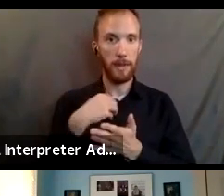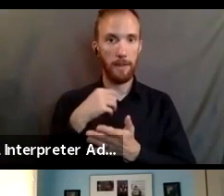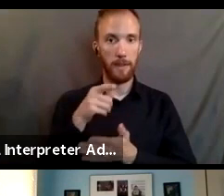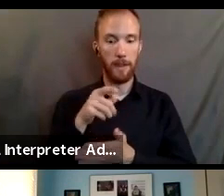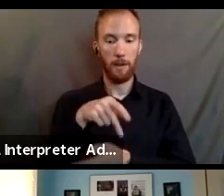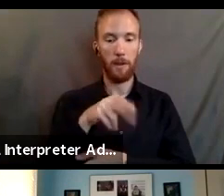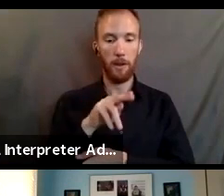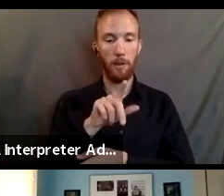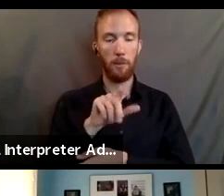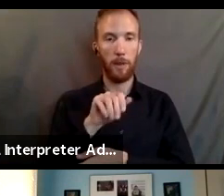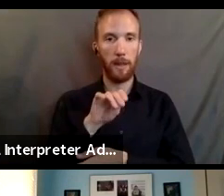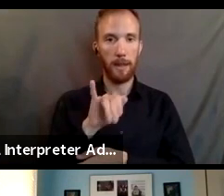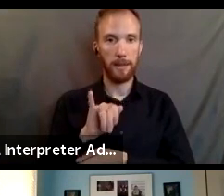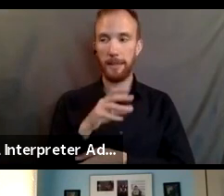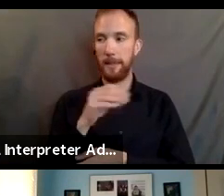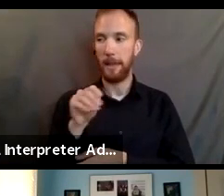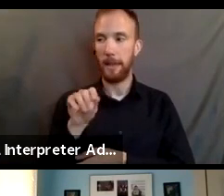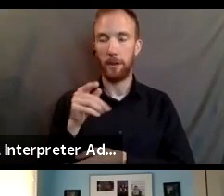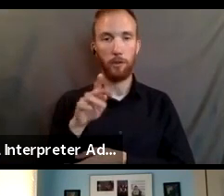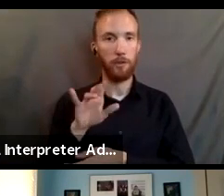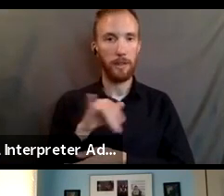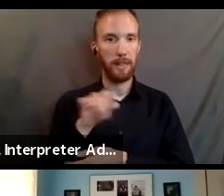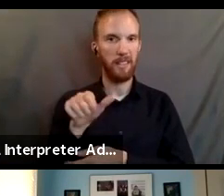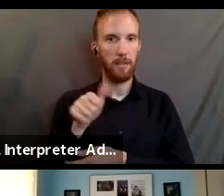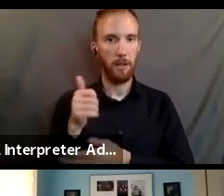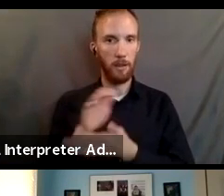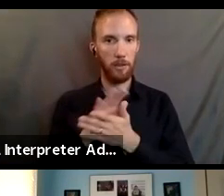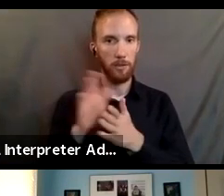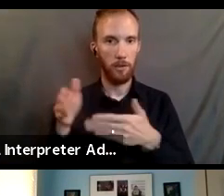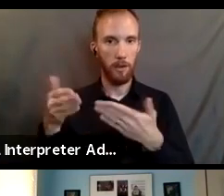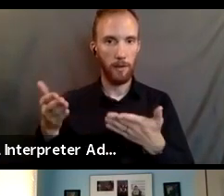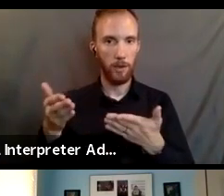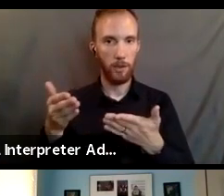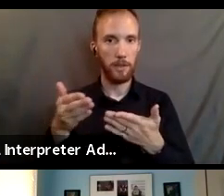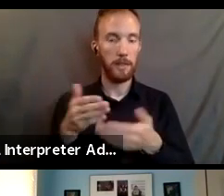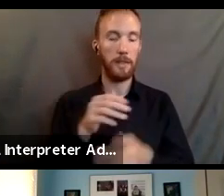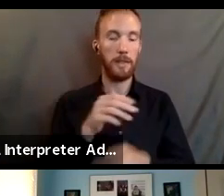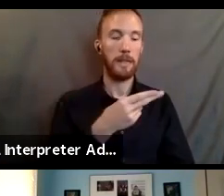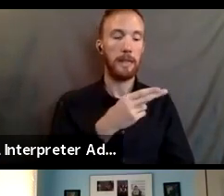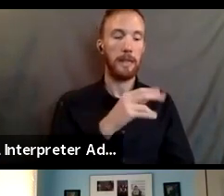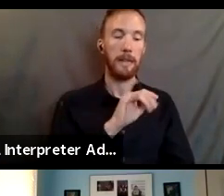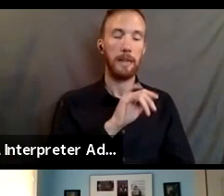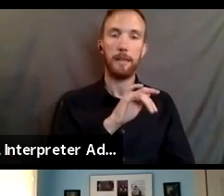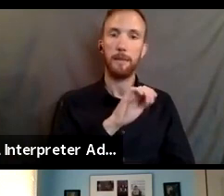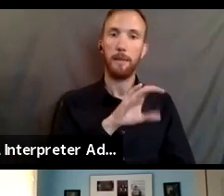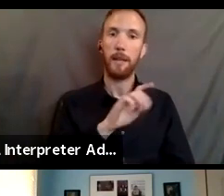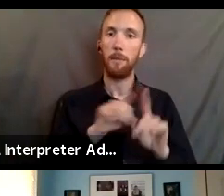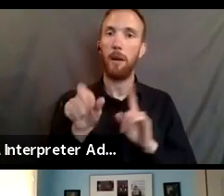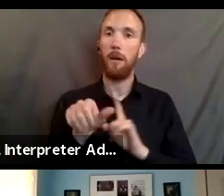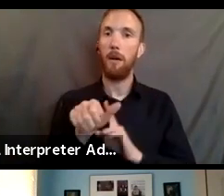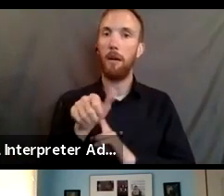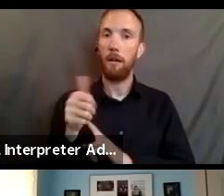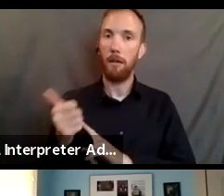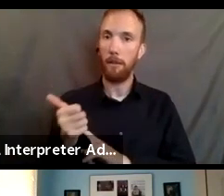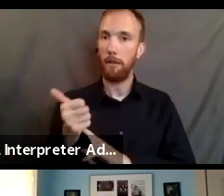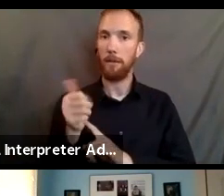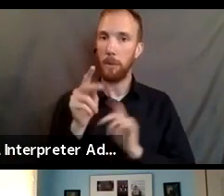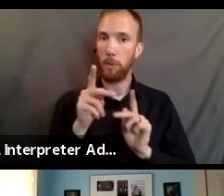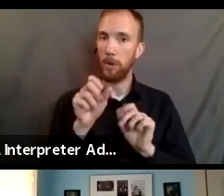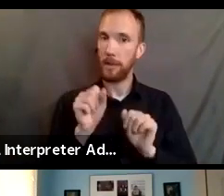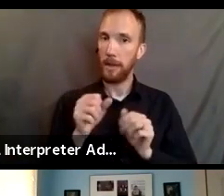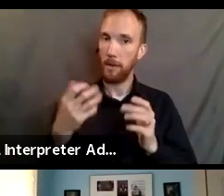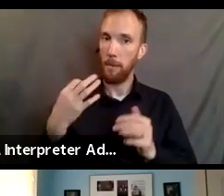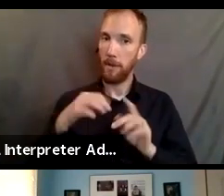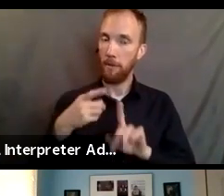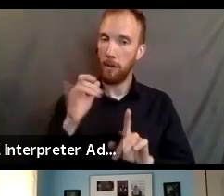offer not only hispanics but other races can benefit from an el gifted program for many years our latino